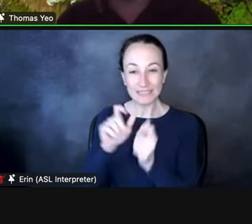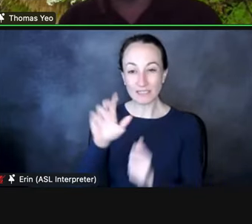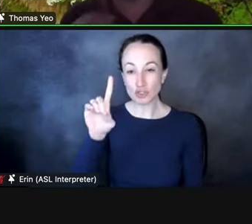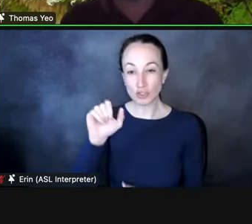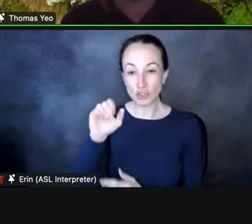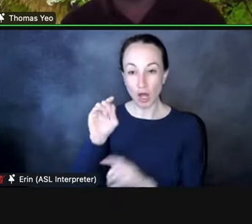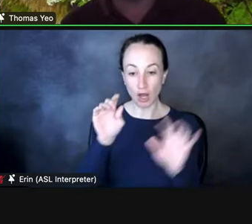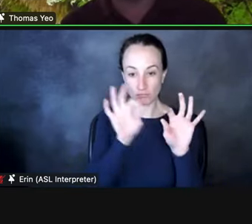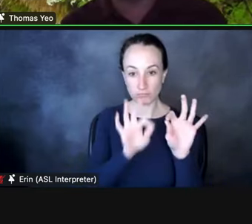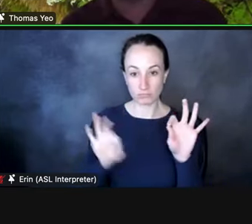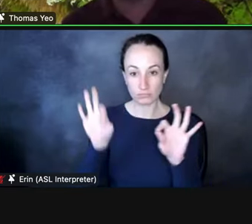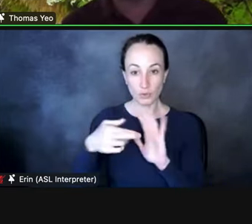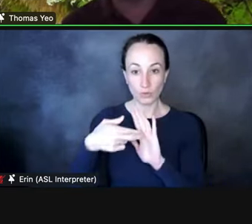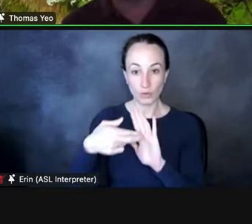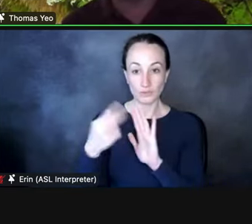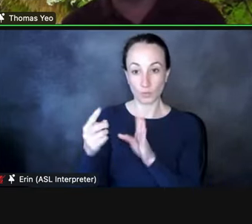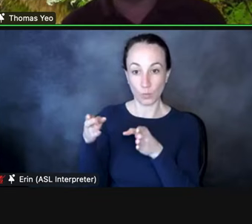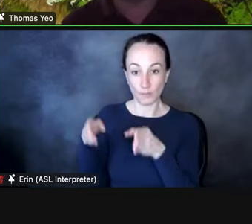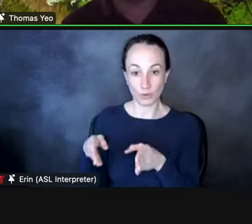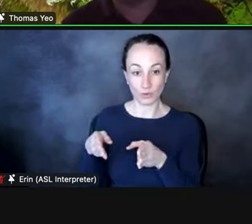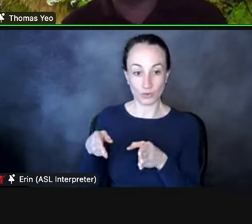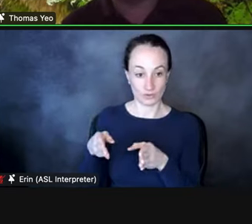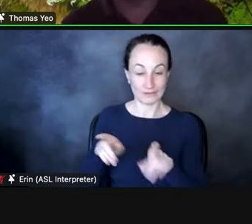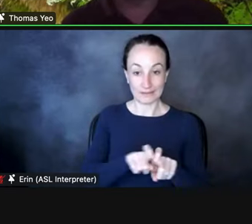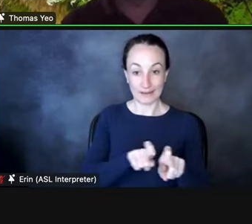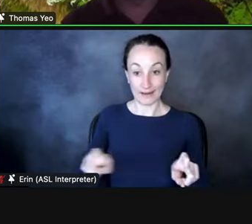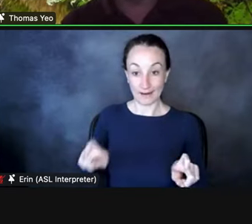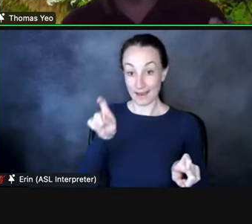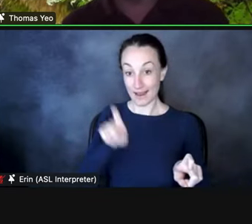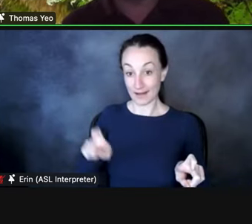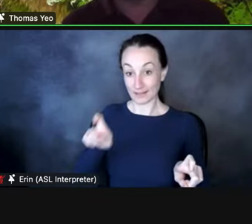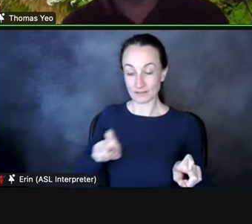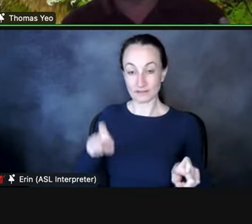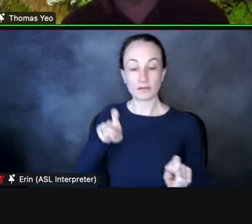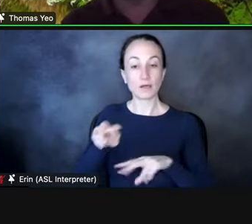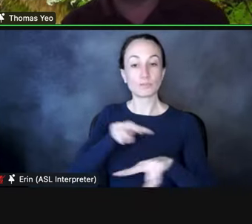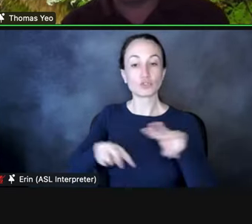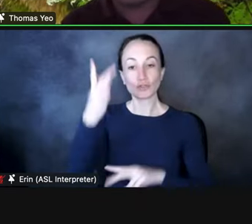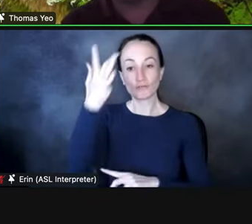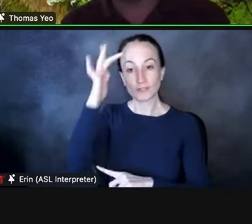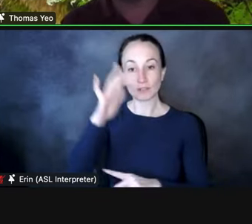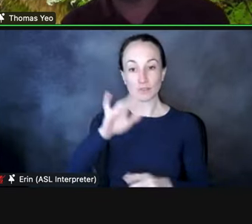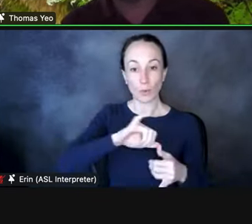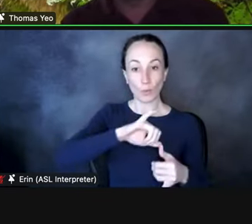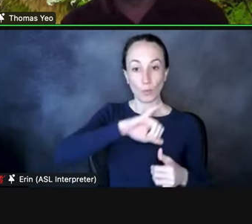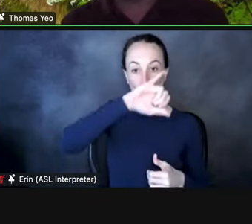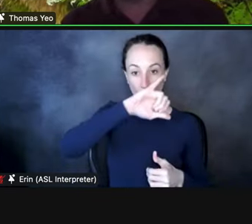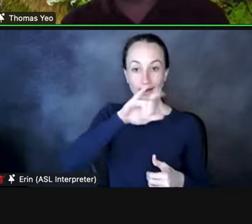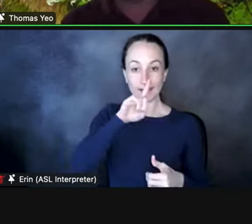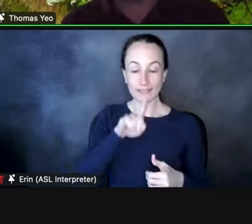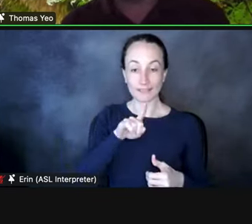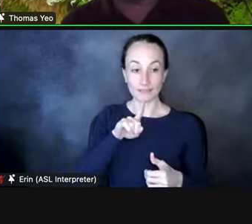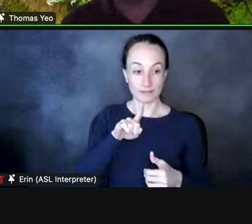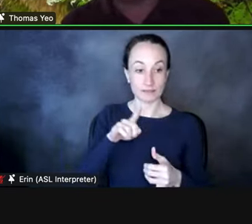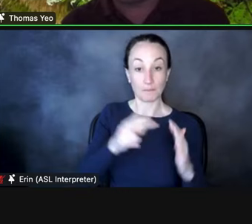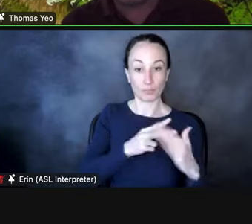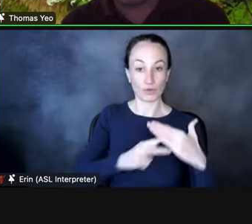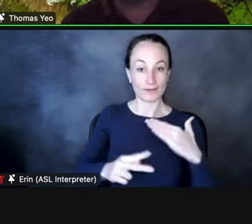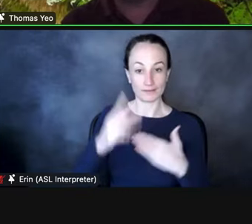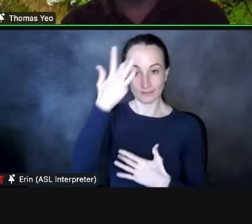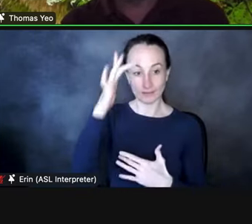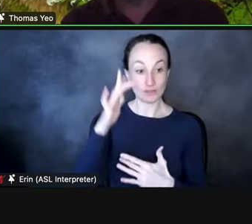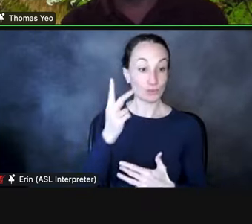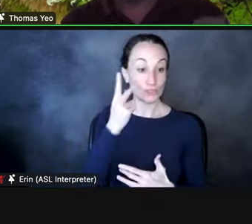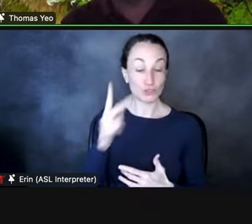participant. X-axis is the observed fluid intelligence. Y-axis is the predicted fluid intelligence. We see that during the MBAC